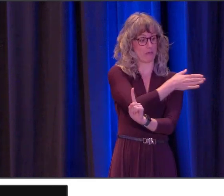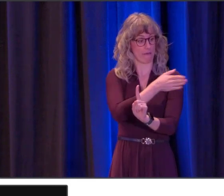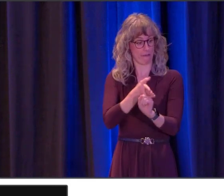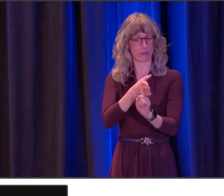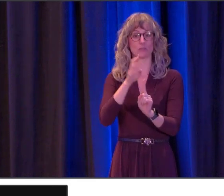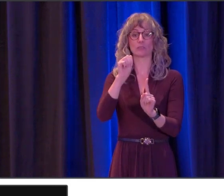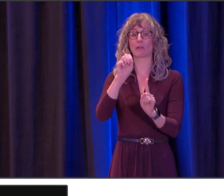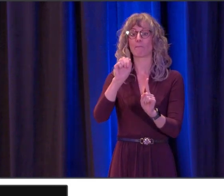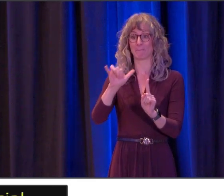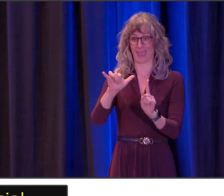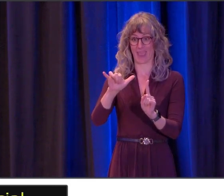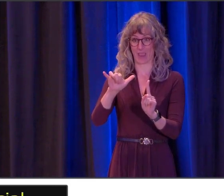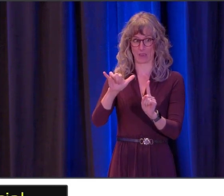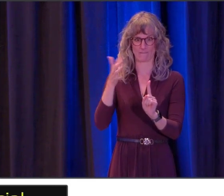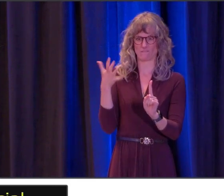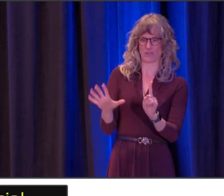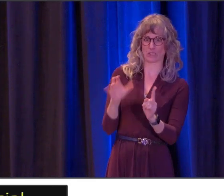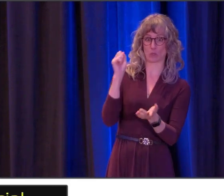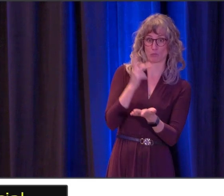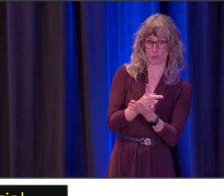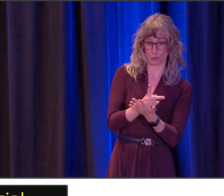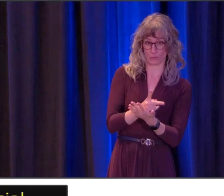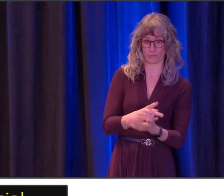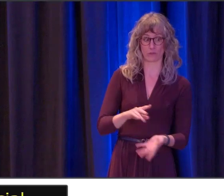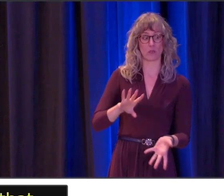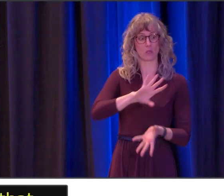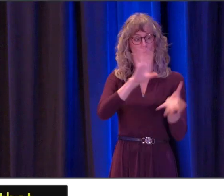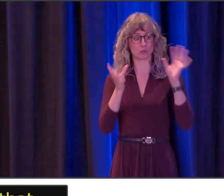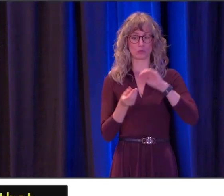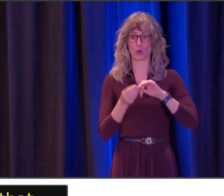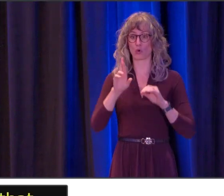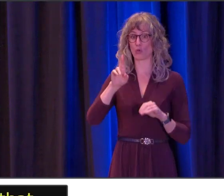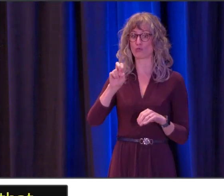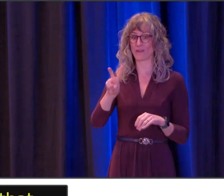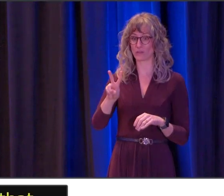approved. Total revenues coming in of